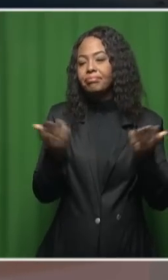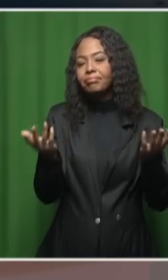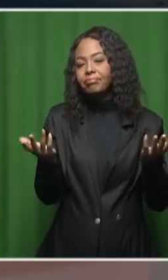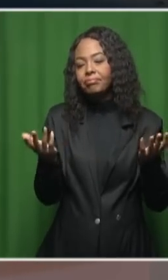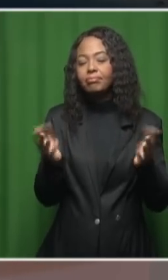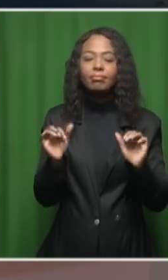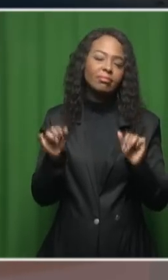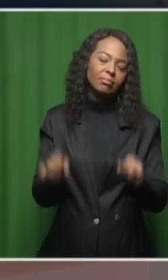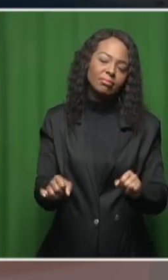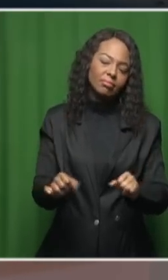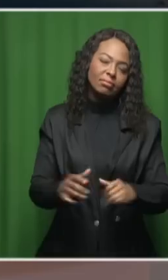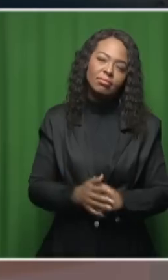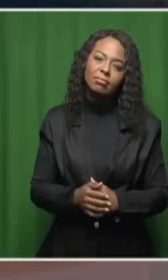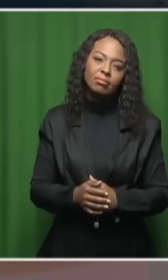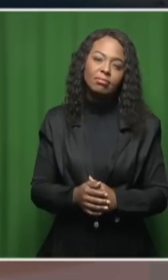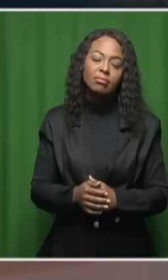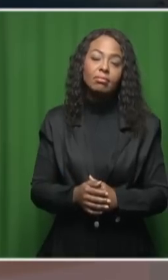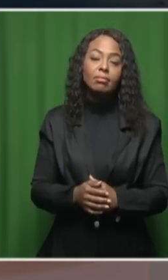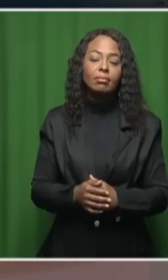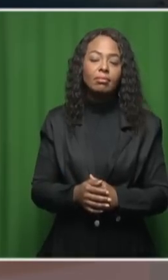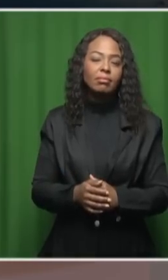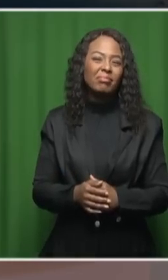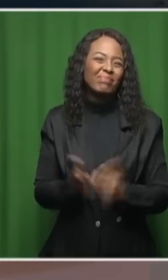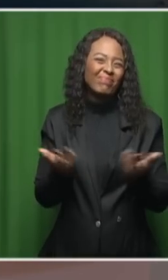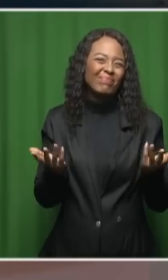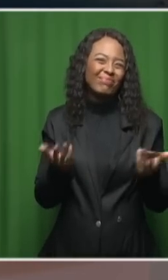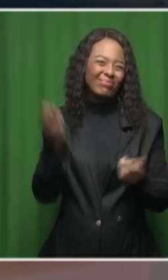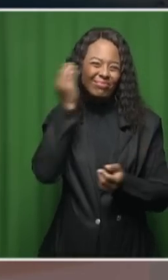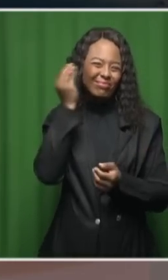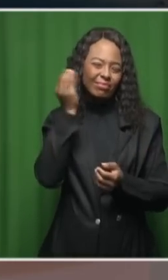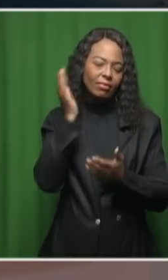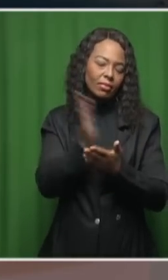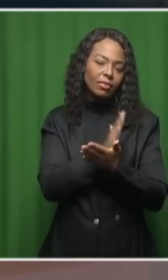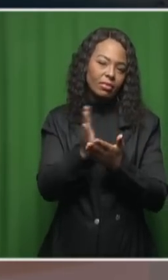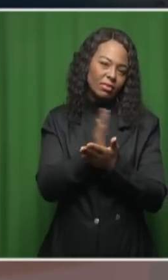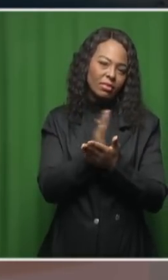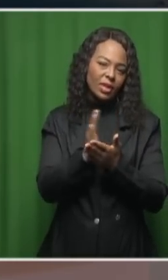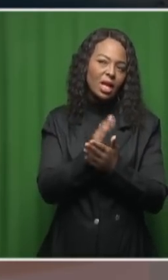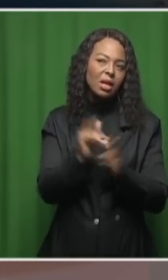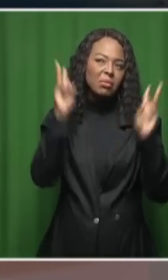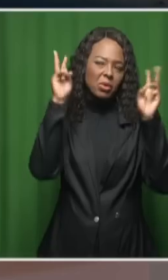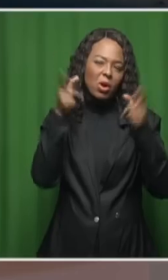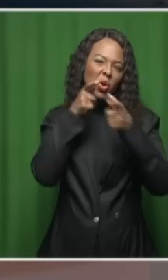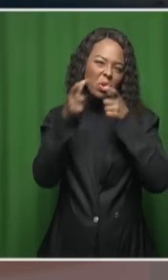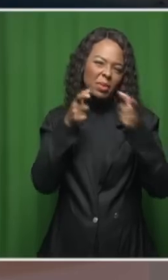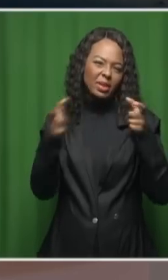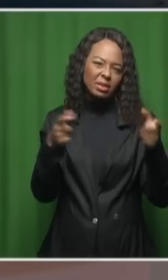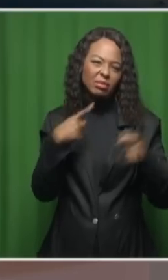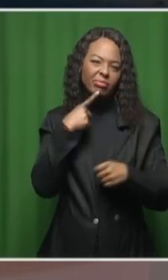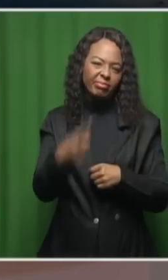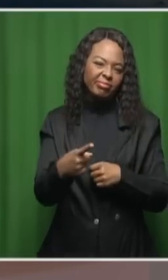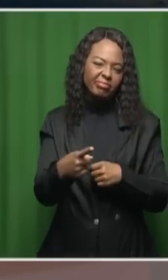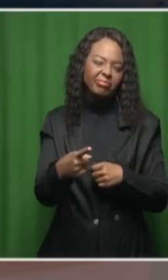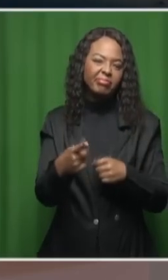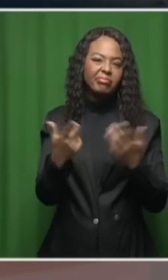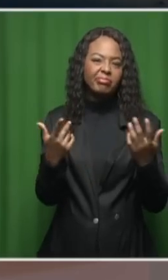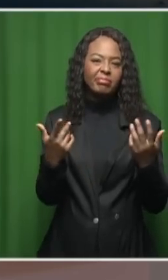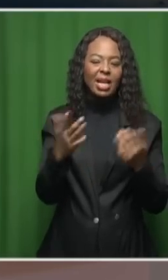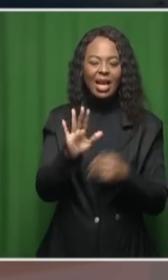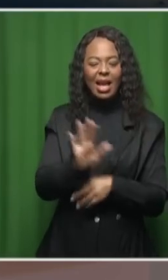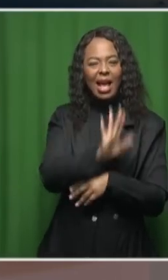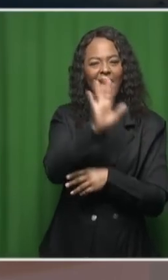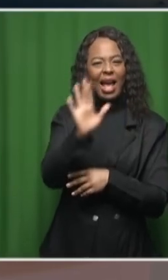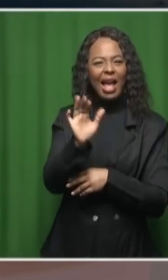as you were. And also some remarking that the absence of